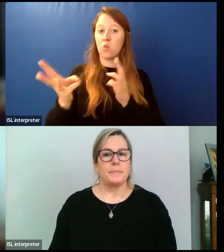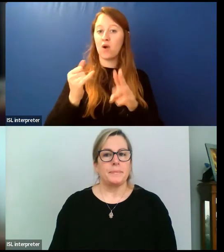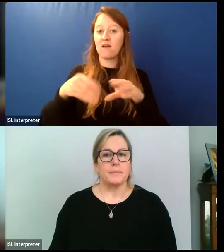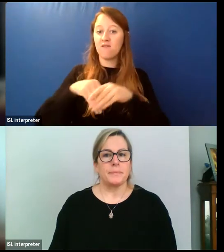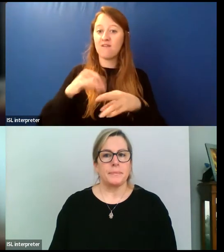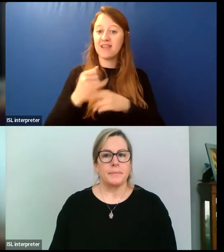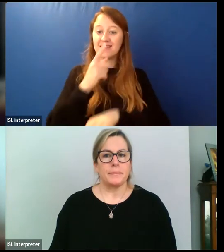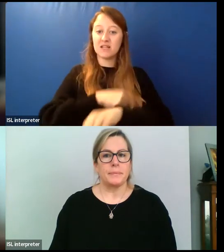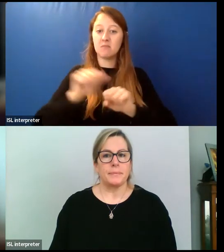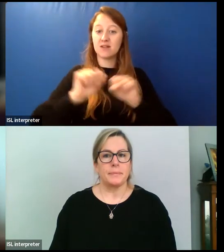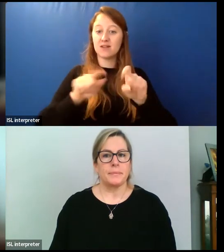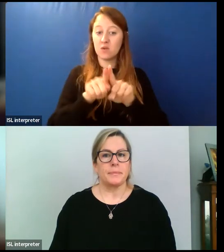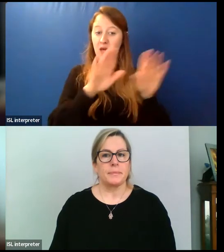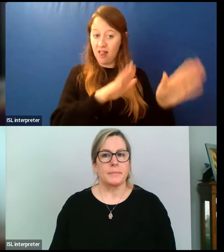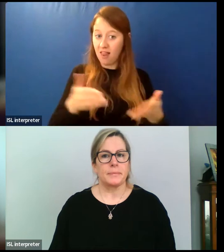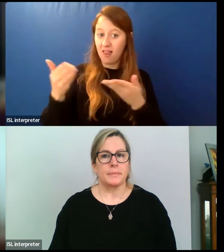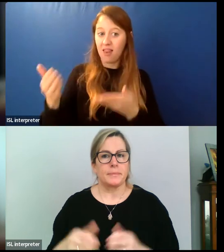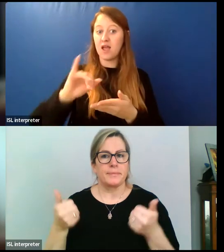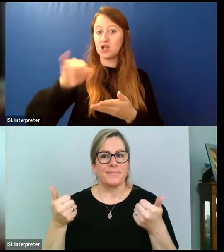So Julie, I'll hand it over to you.